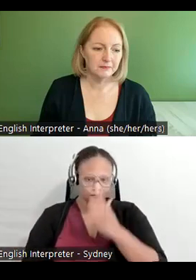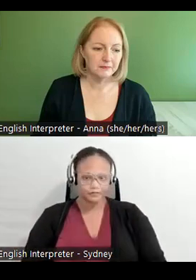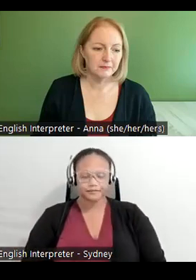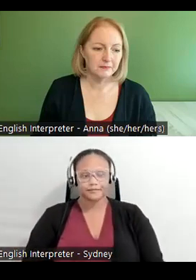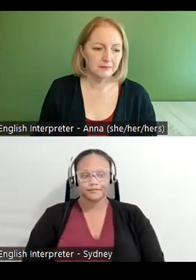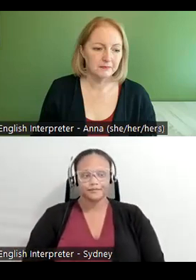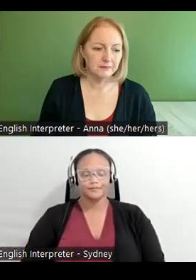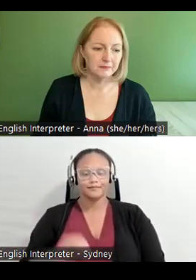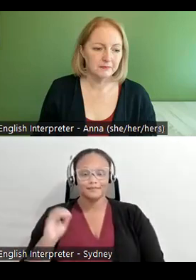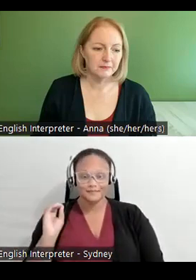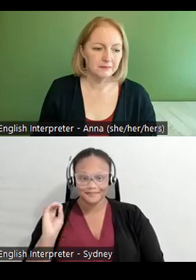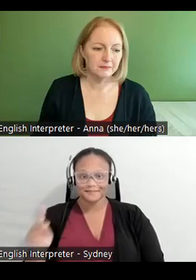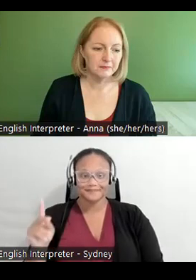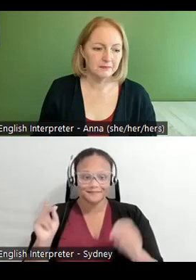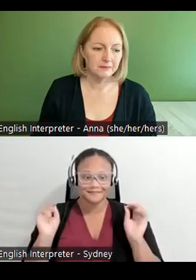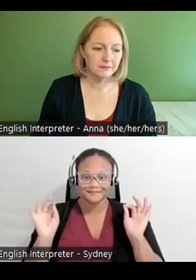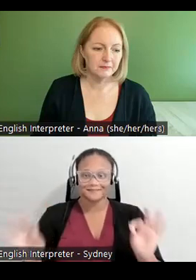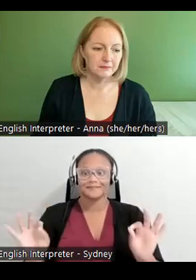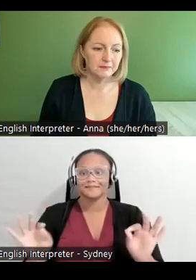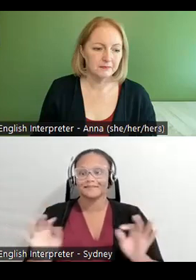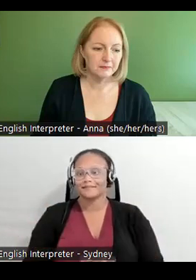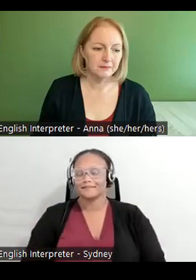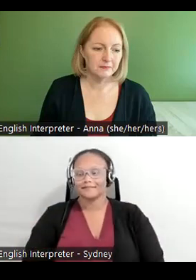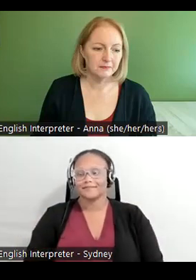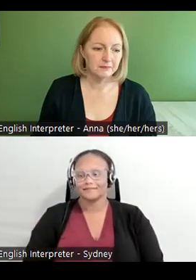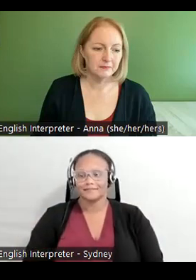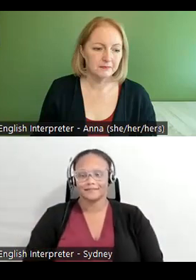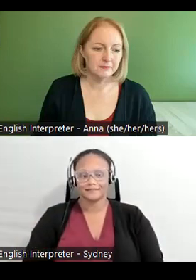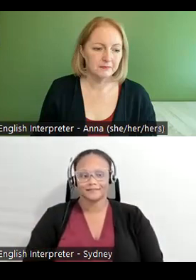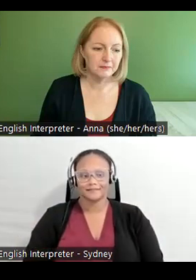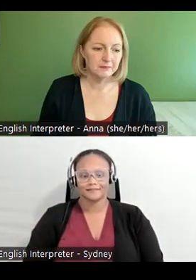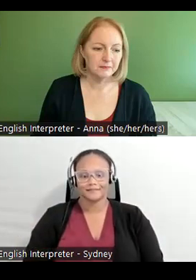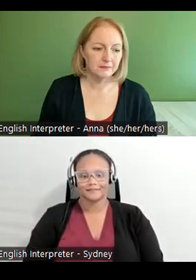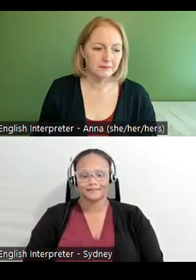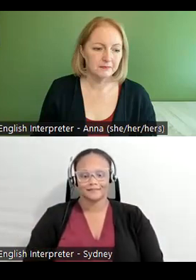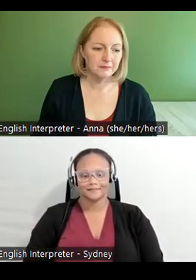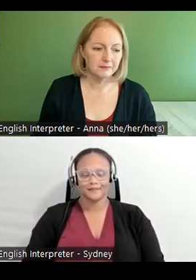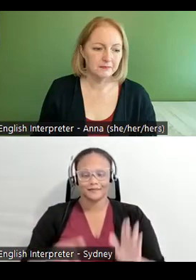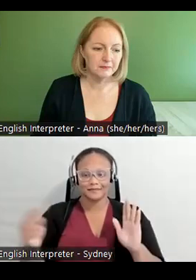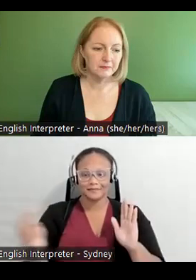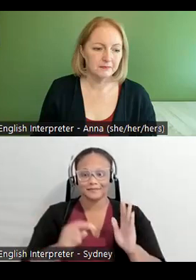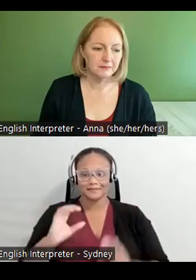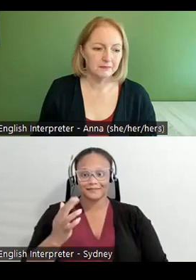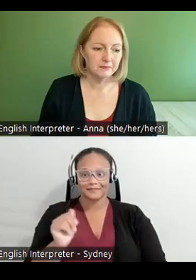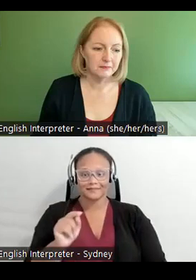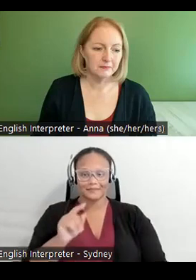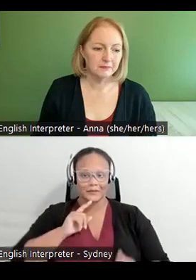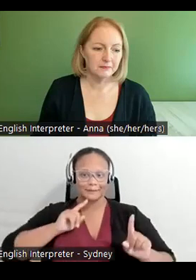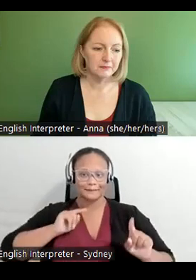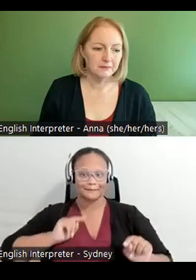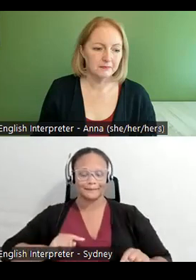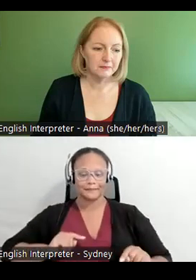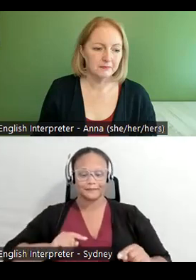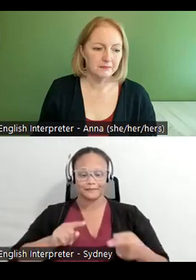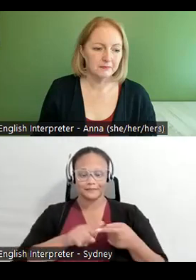Okay, perfect. Let me jump to some of the questions in the chat. So let me answer this one live.